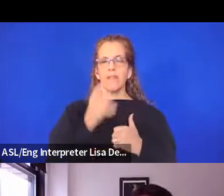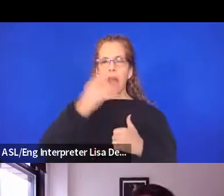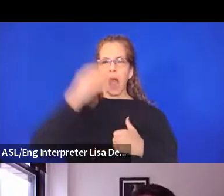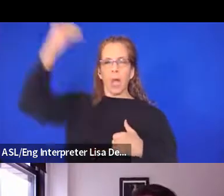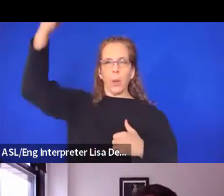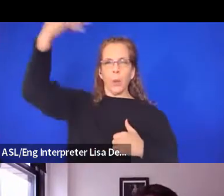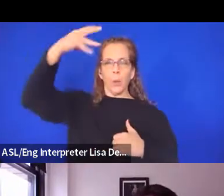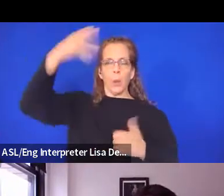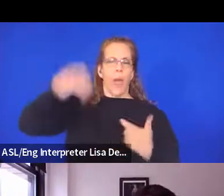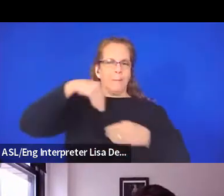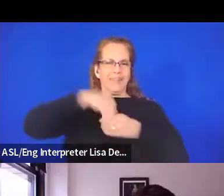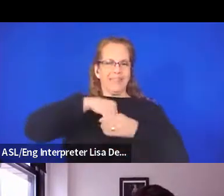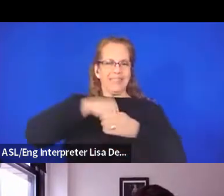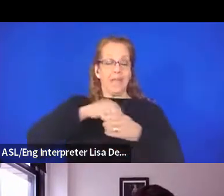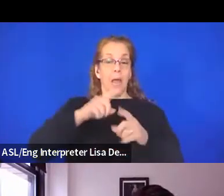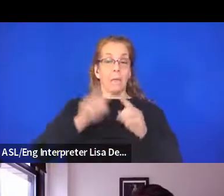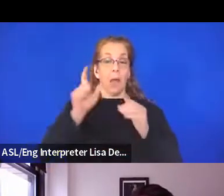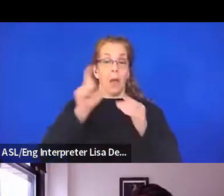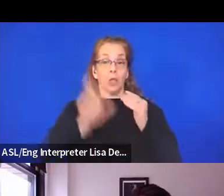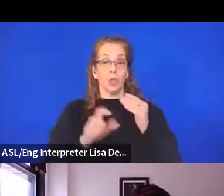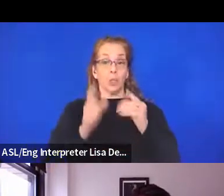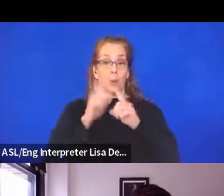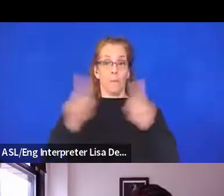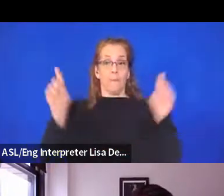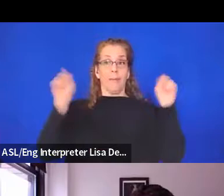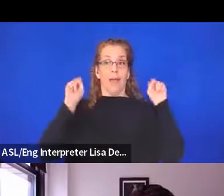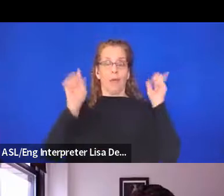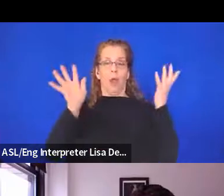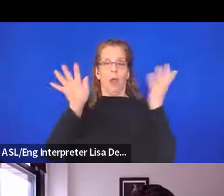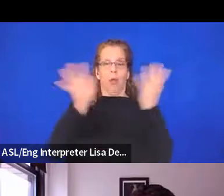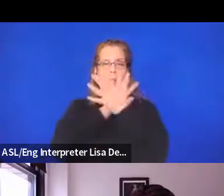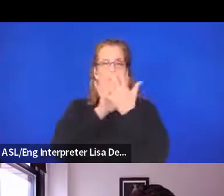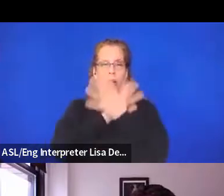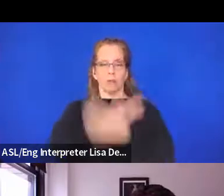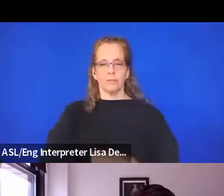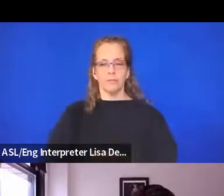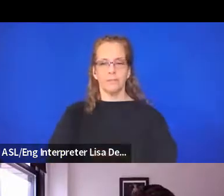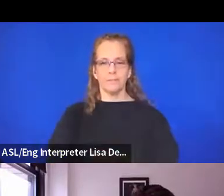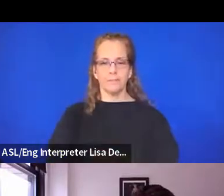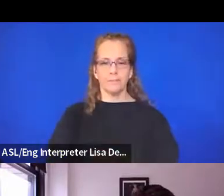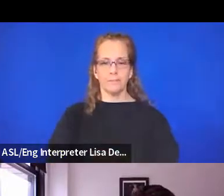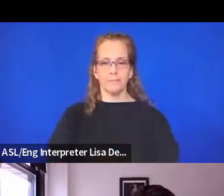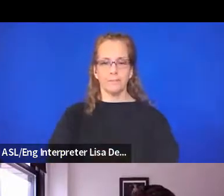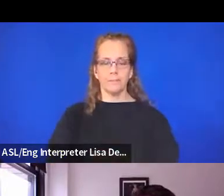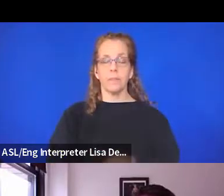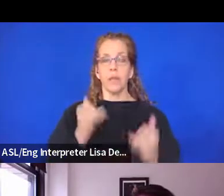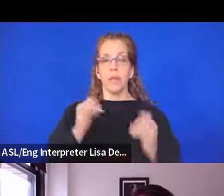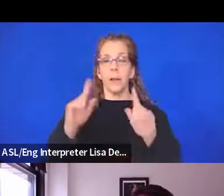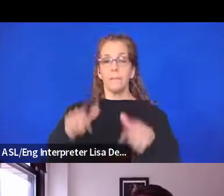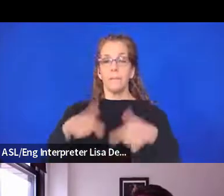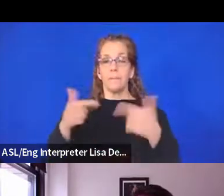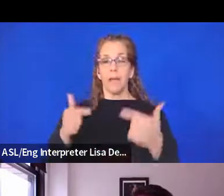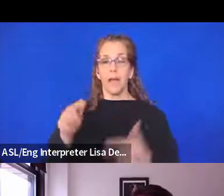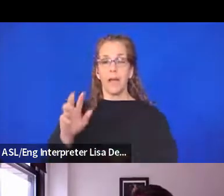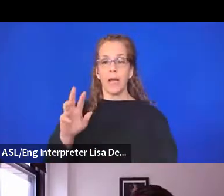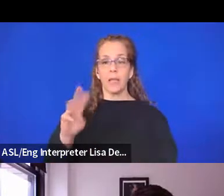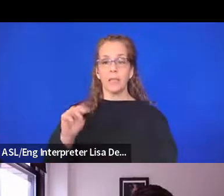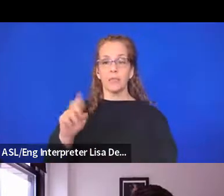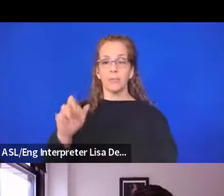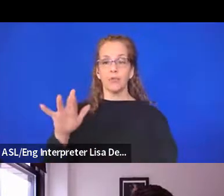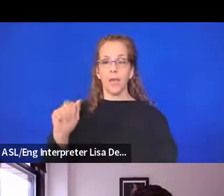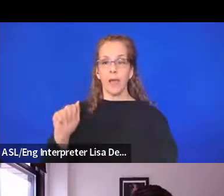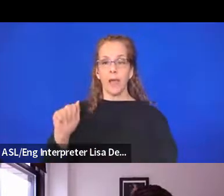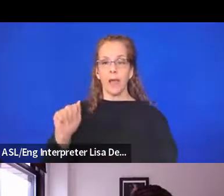indoors, but my Zoom background is intentionally blurred. I'm going to pass it to Maria to